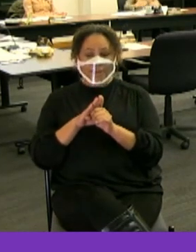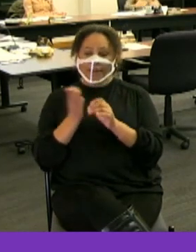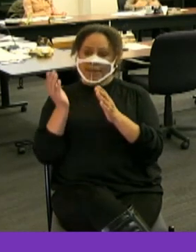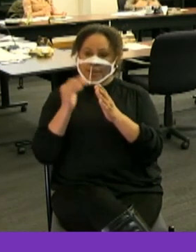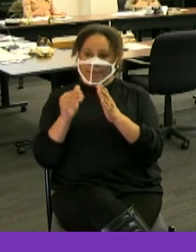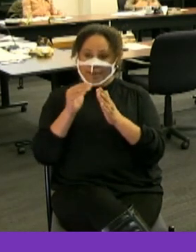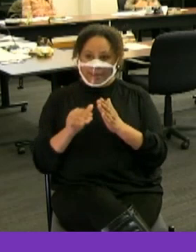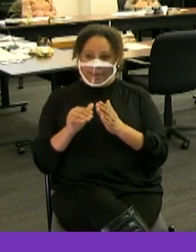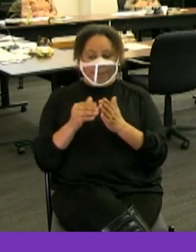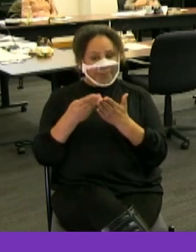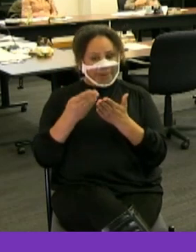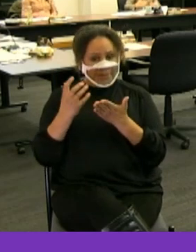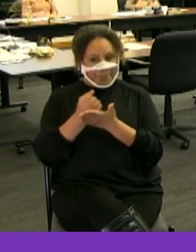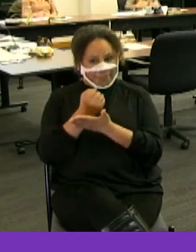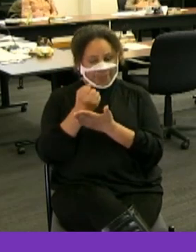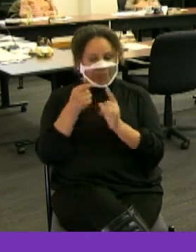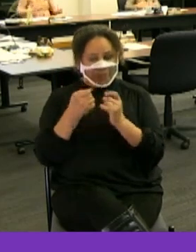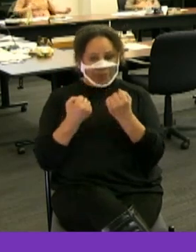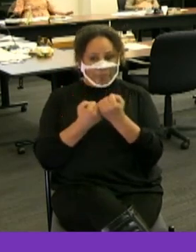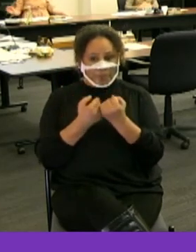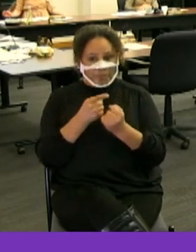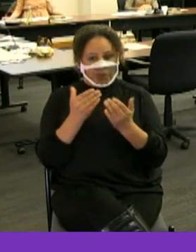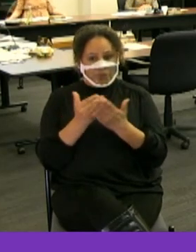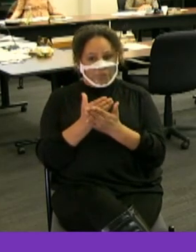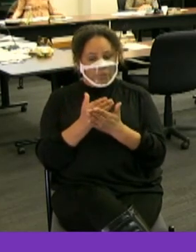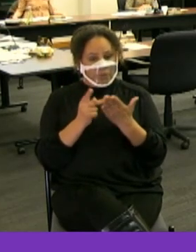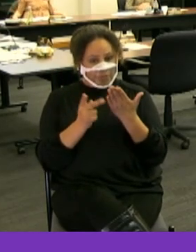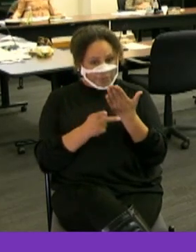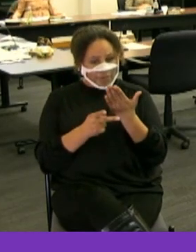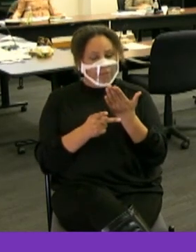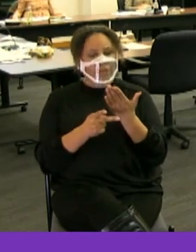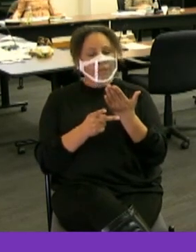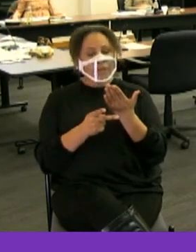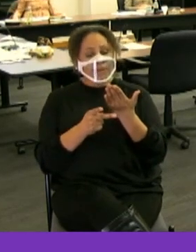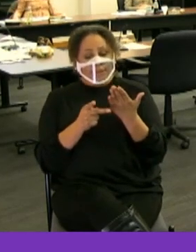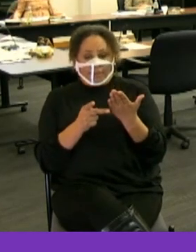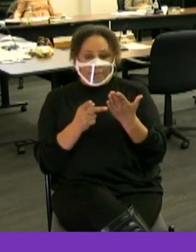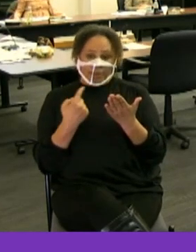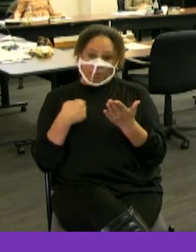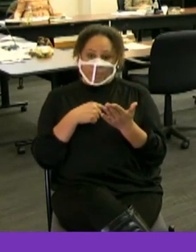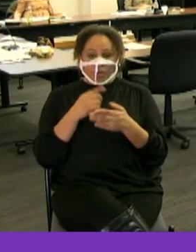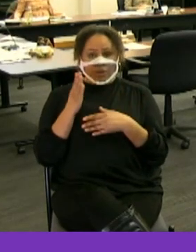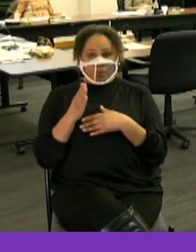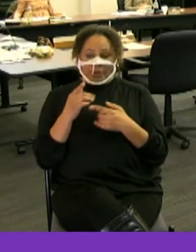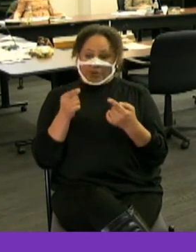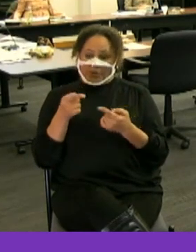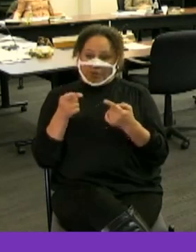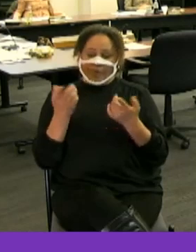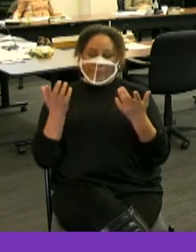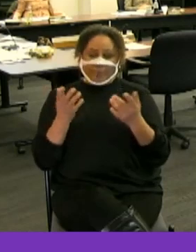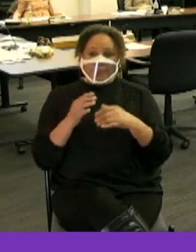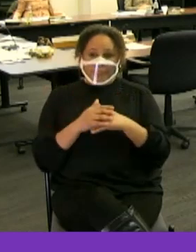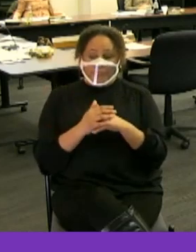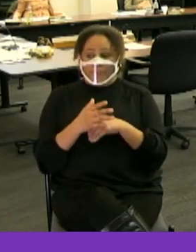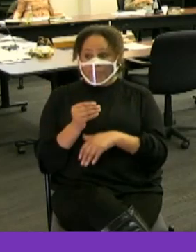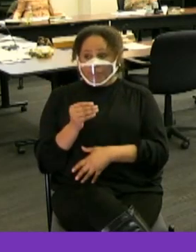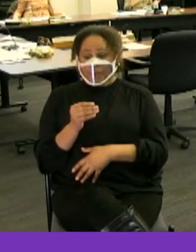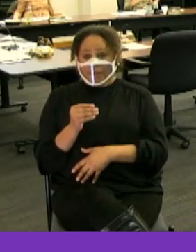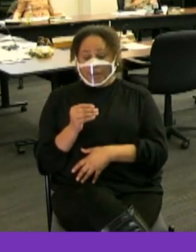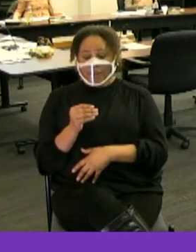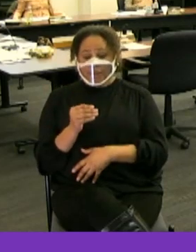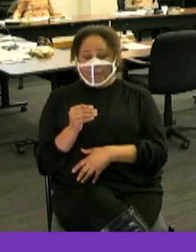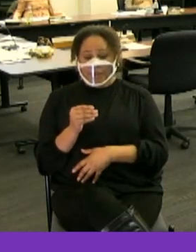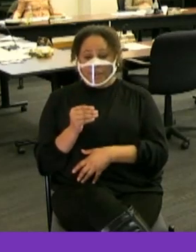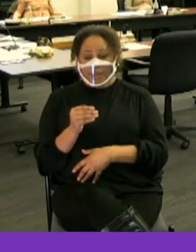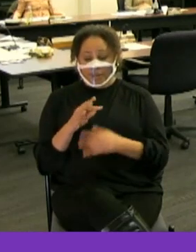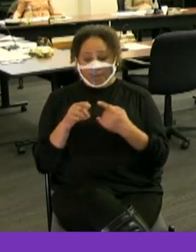reoccurring revenue to support these new positions, we're gonna struggle. And we do